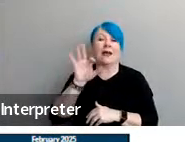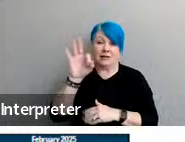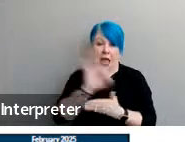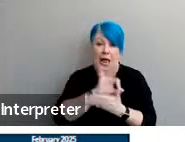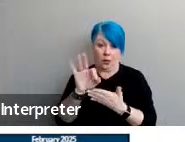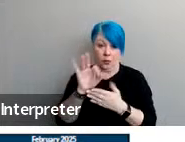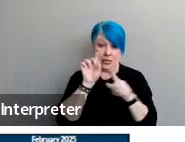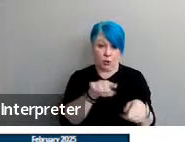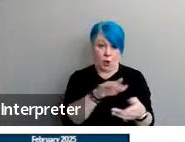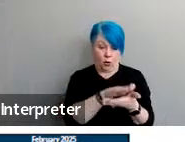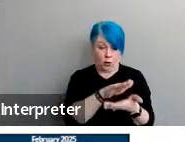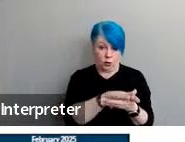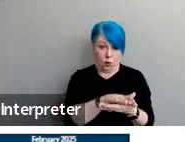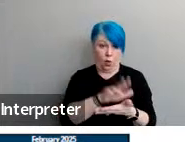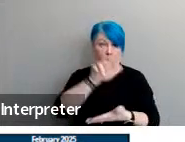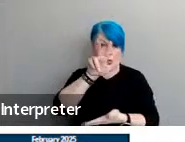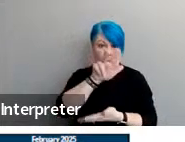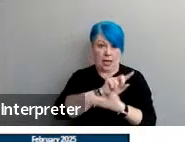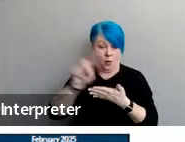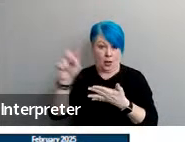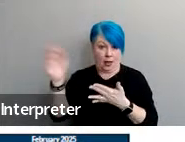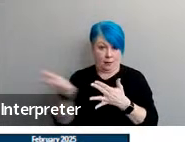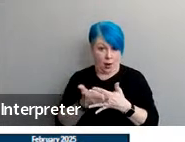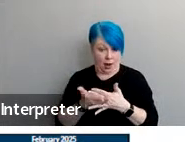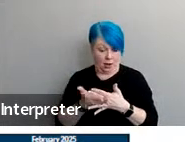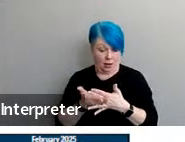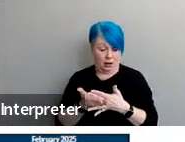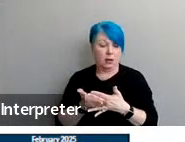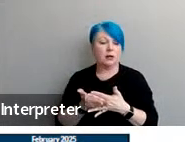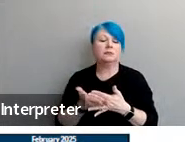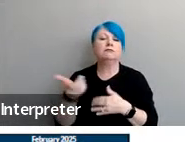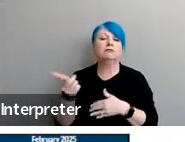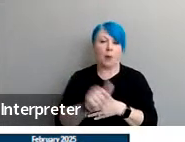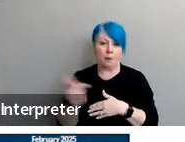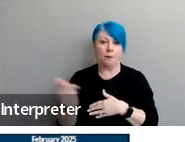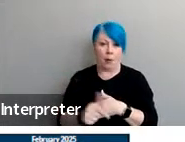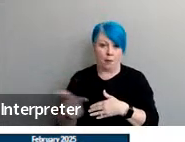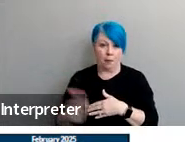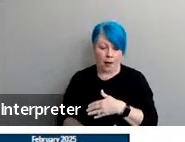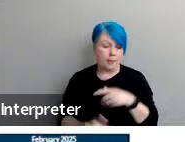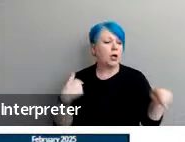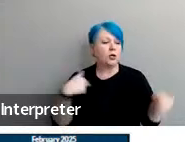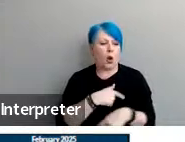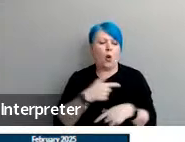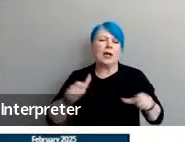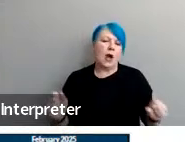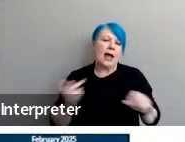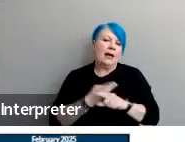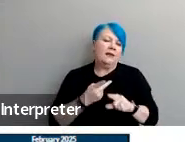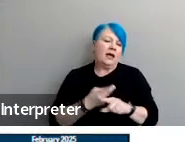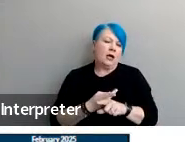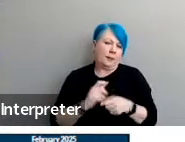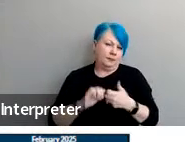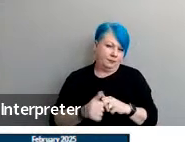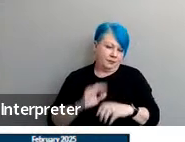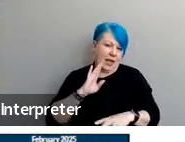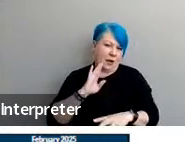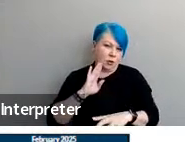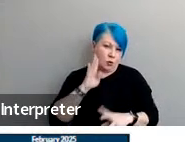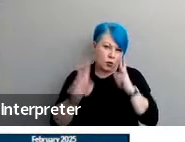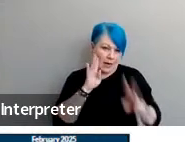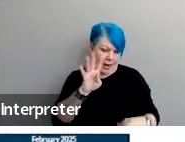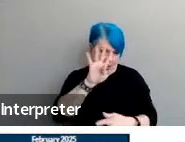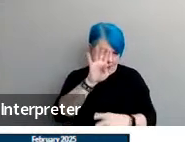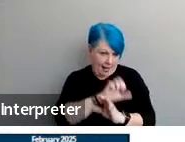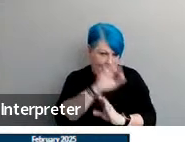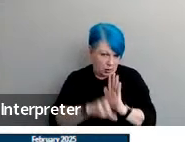off. We went ahead and met with staff to see if we could work out a calendar for them as well. We tried to look at dates that were